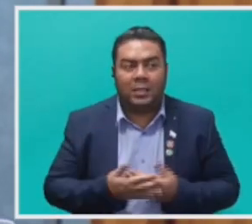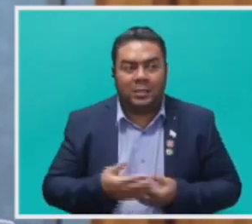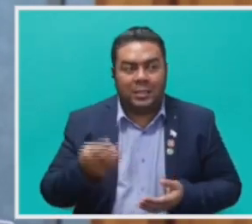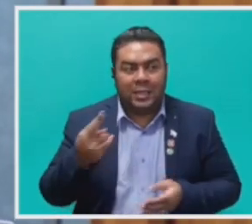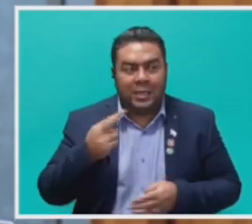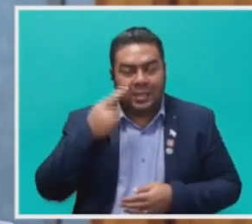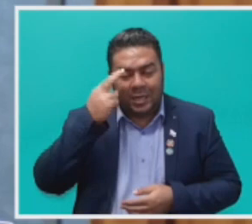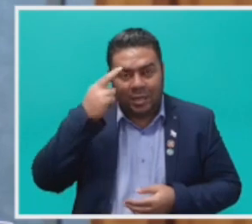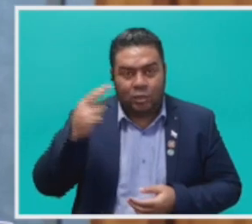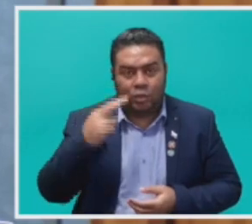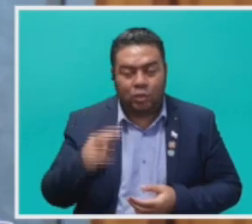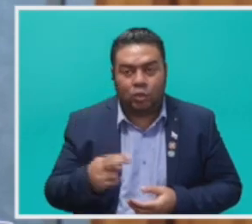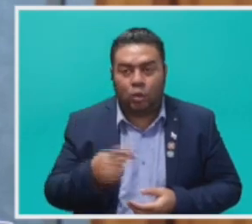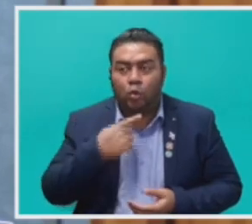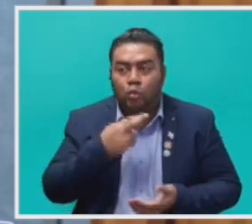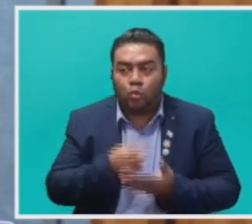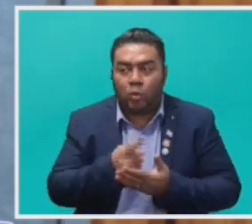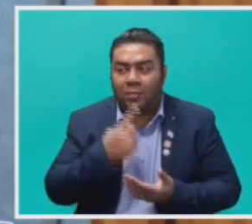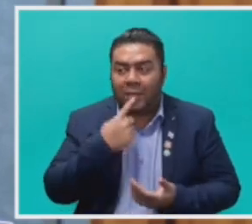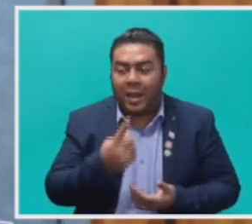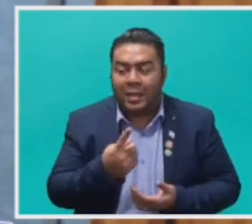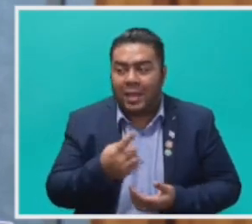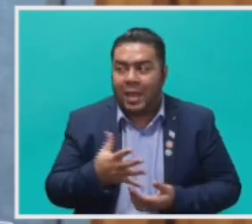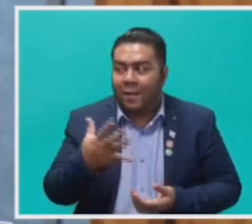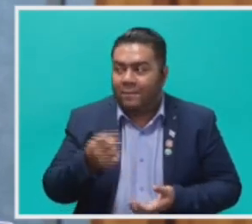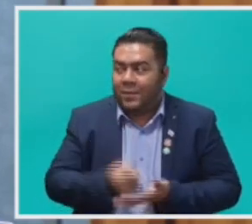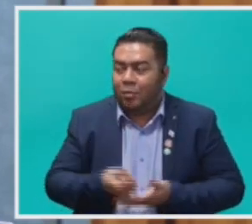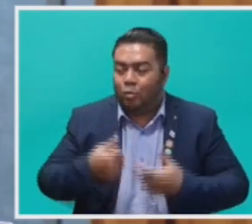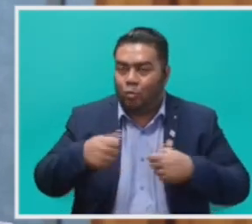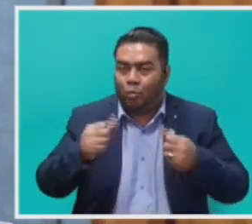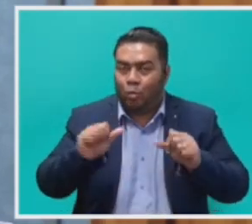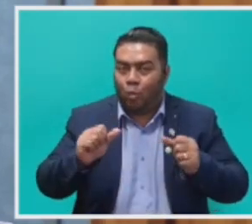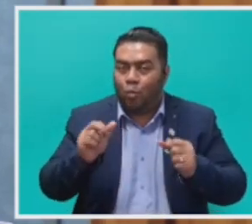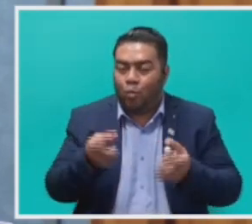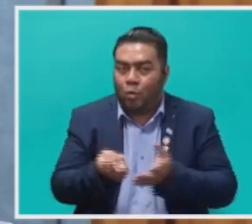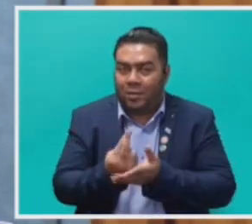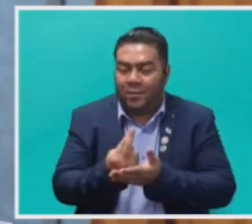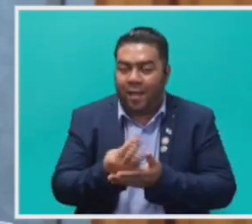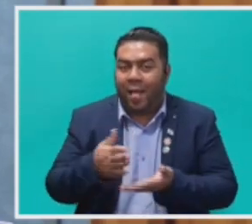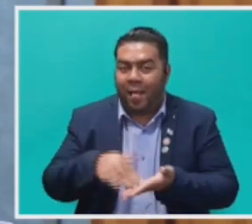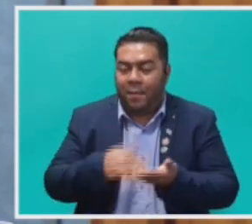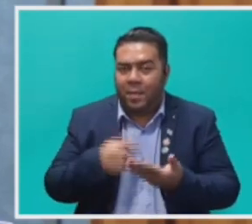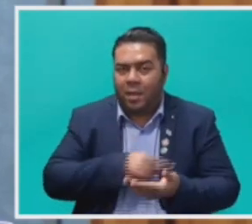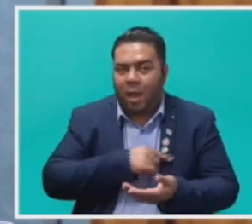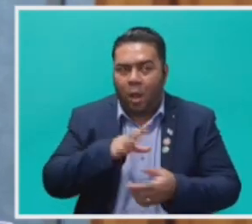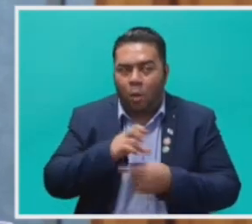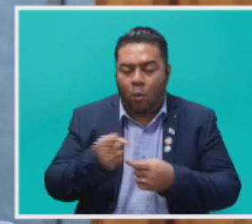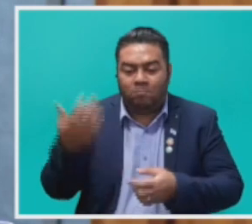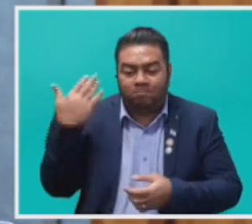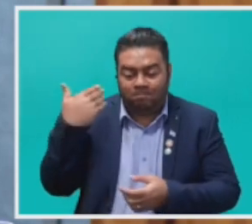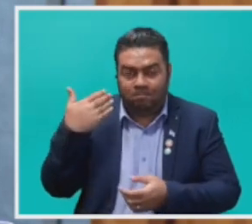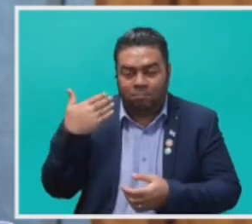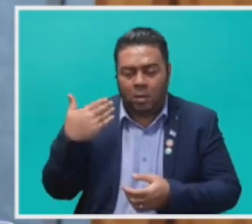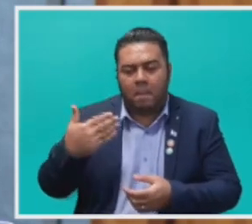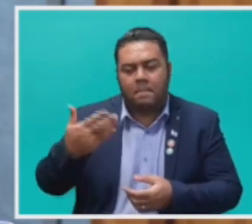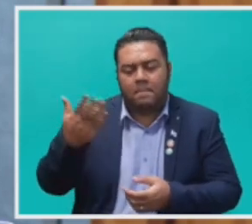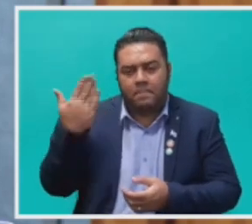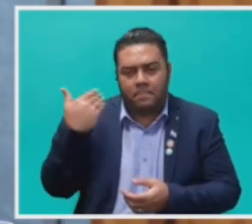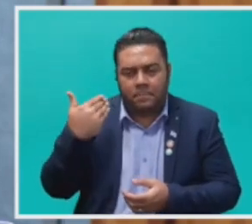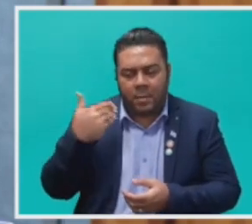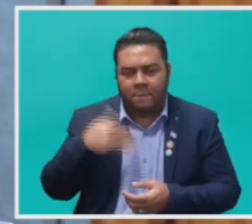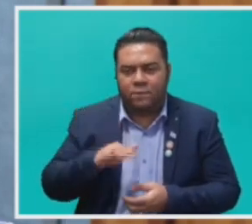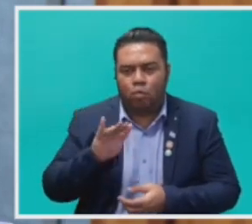true meaning to truth-telling and achieving genuine reconciliation, helping our current, past, and future generations to